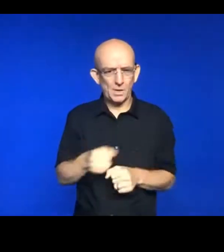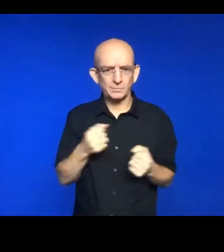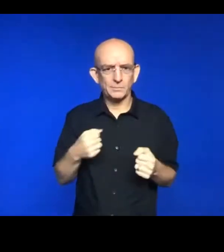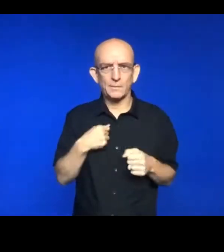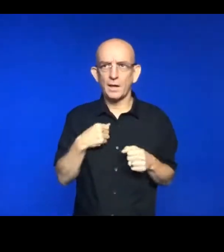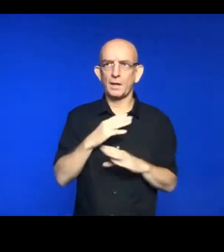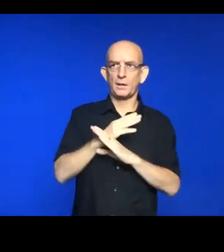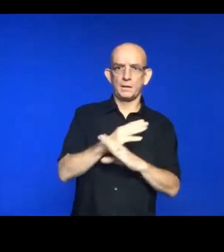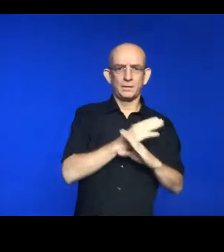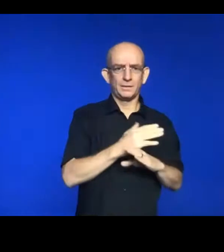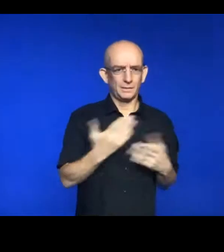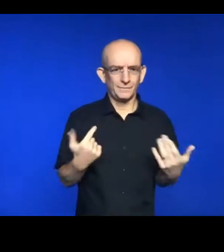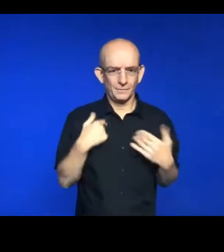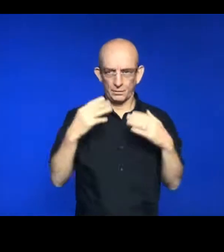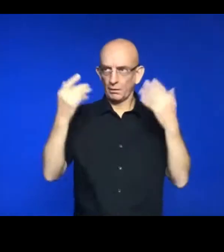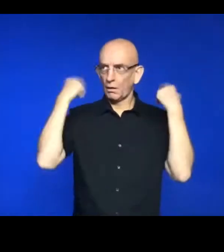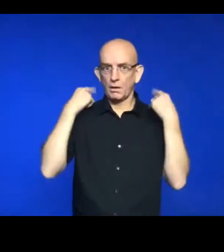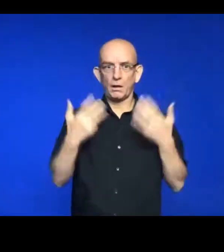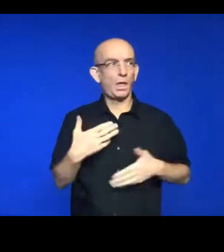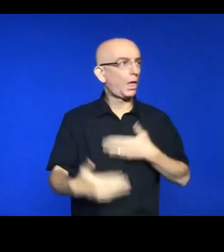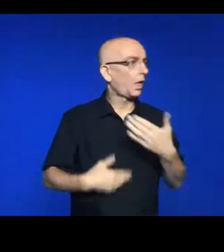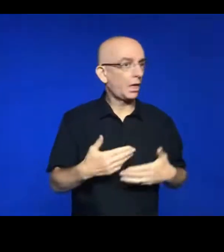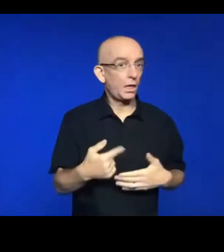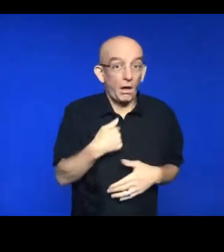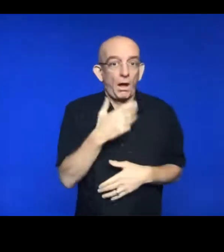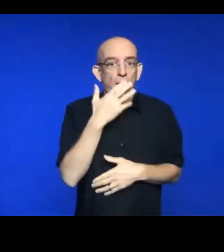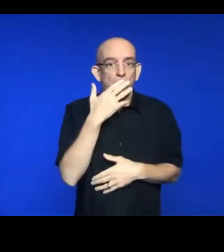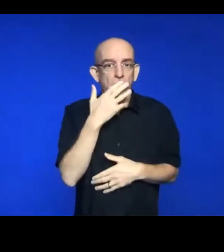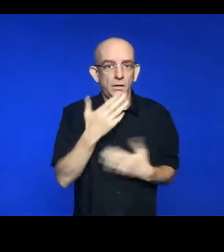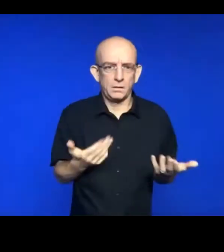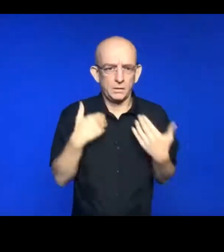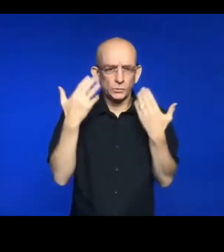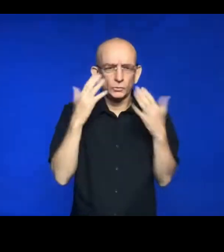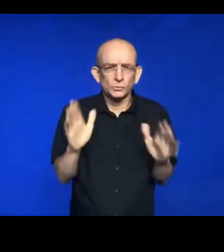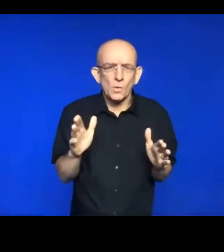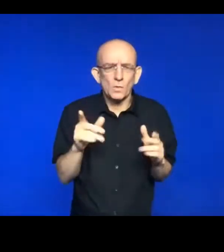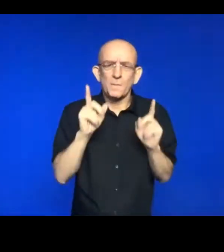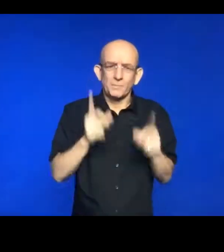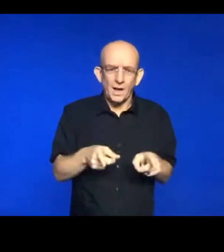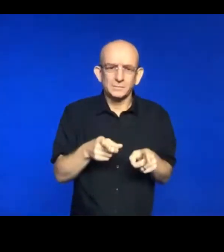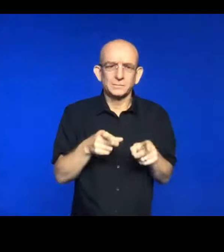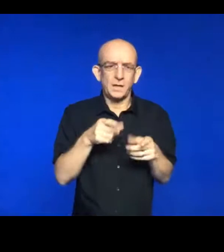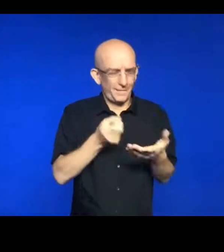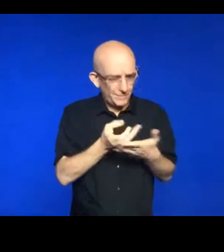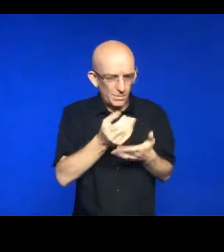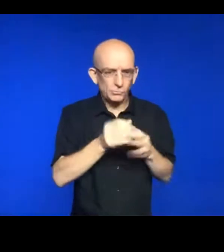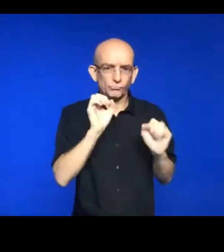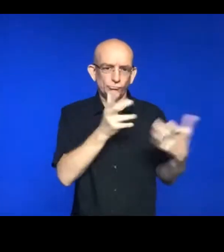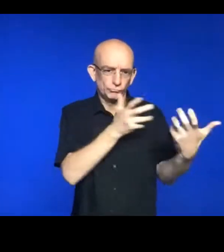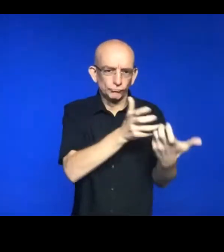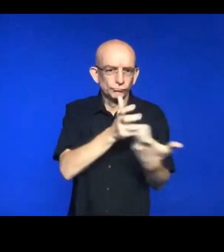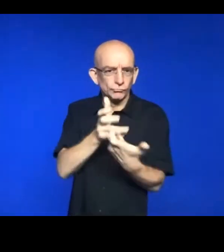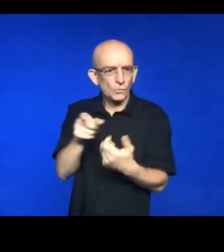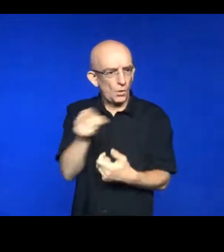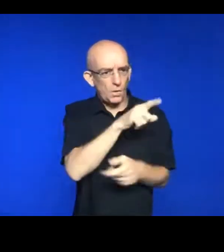do in order to prevent getting the disease. So it is fundamental that whatever public health